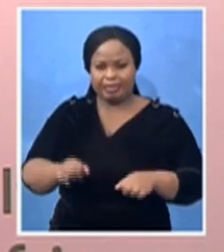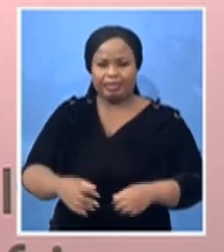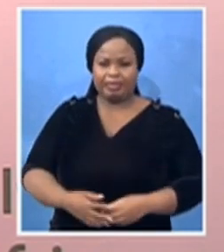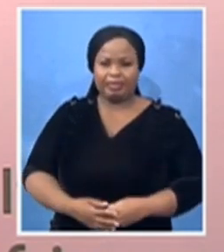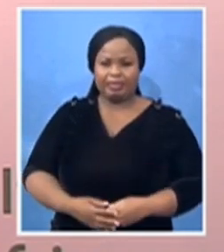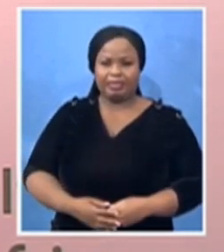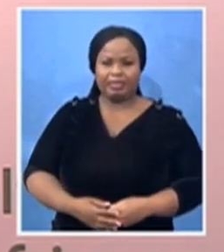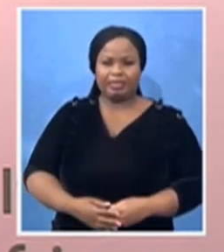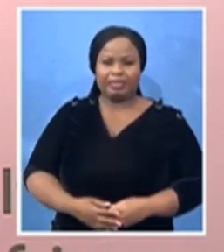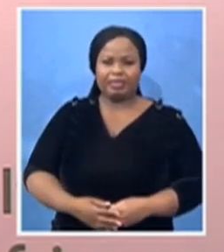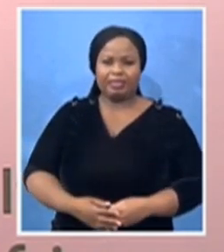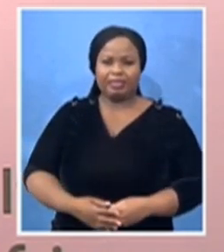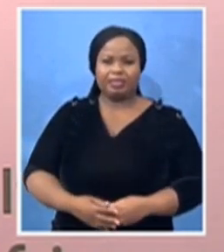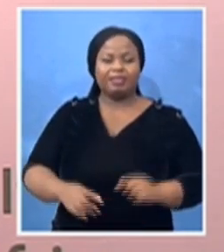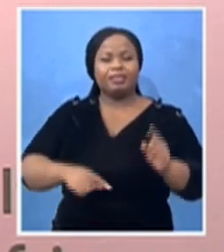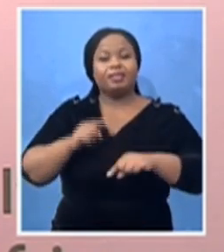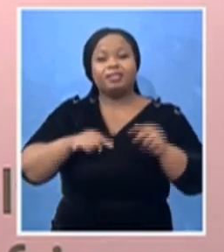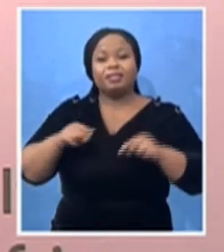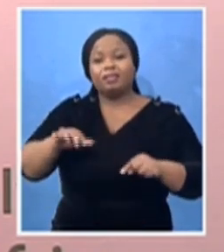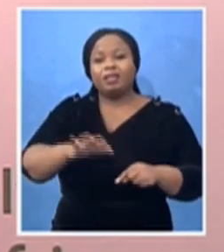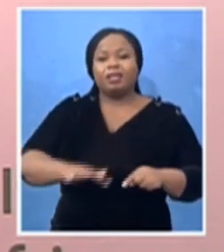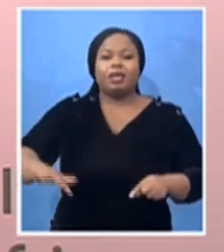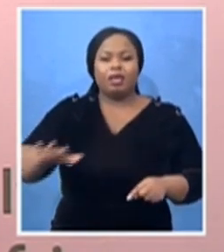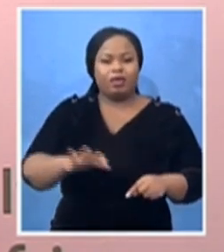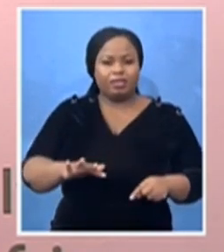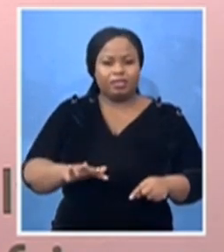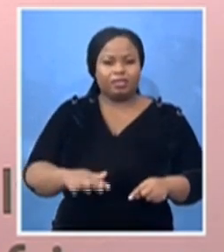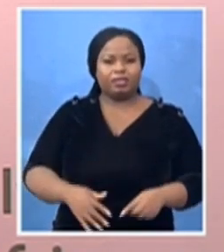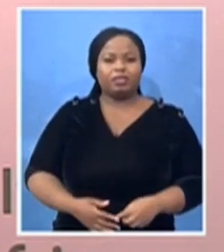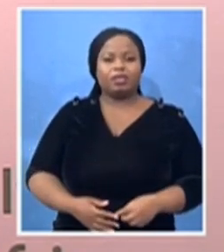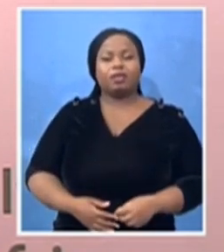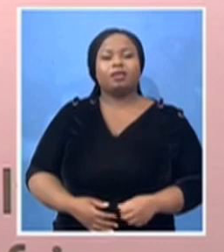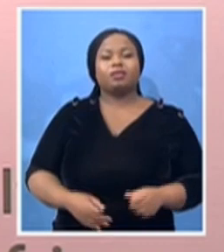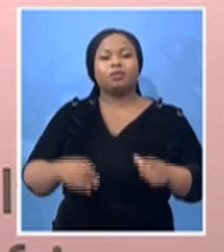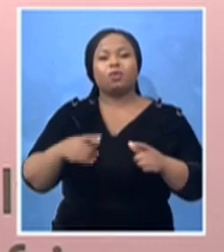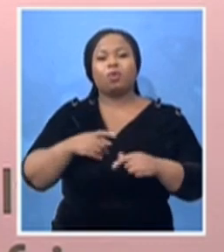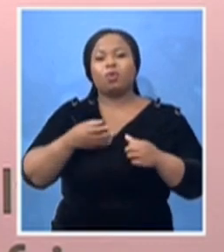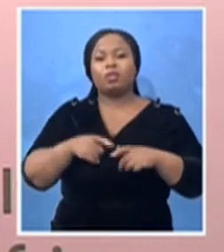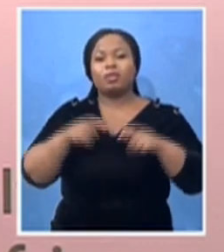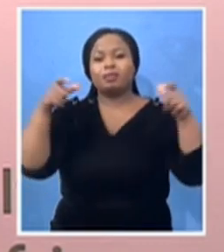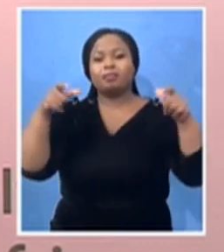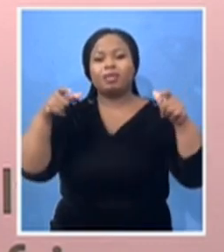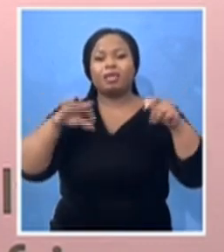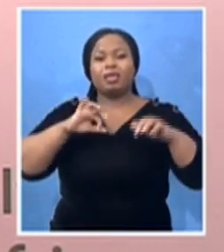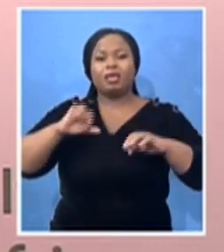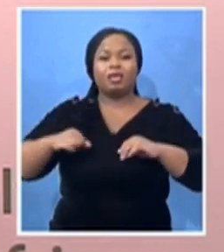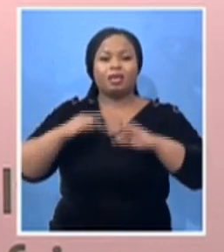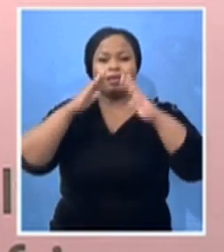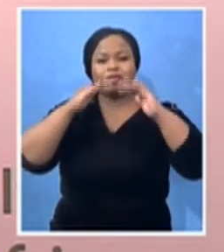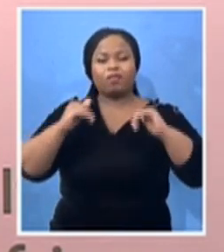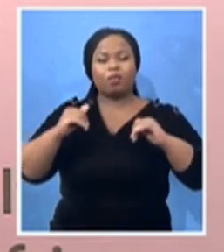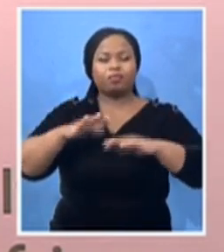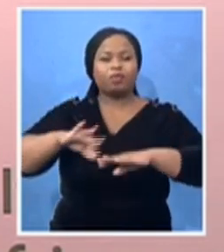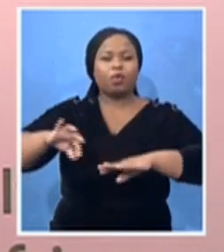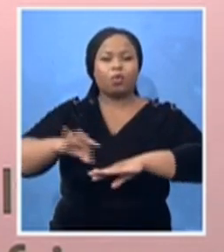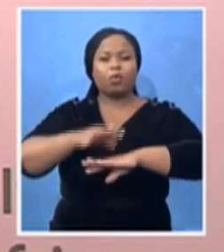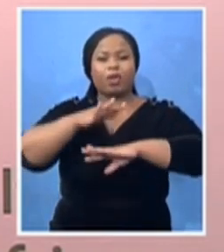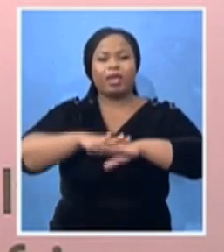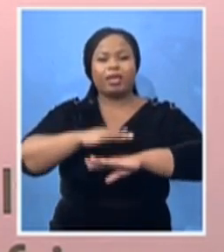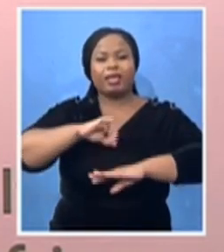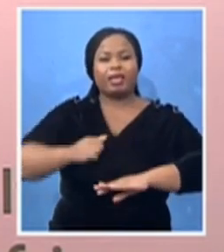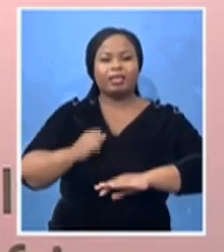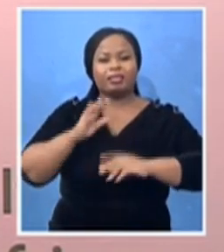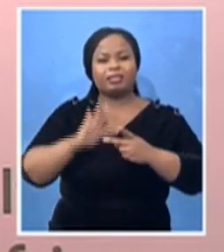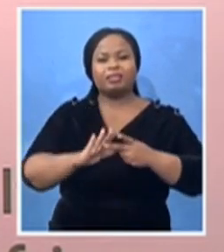and all the large weddings, and all the large funerals, if all of those things continued, we would be